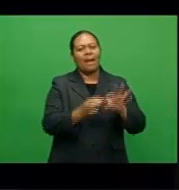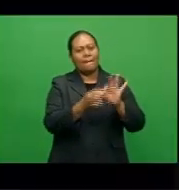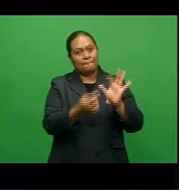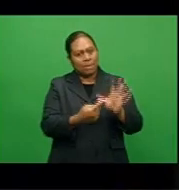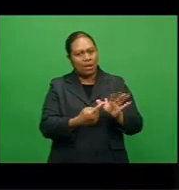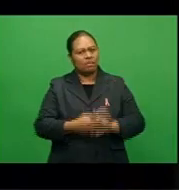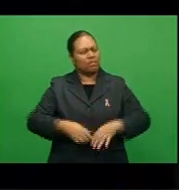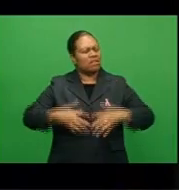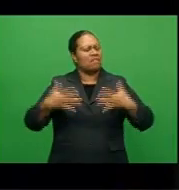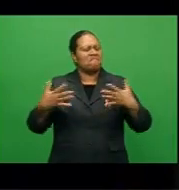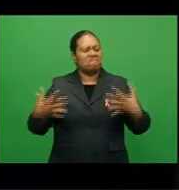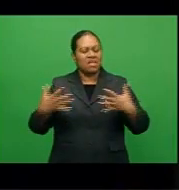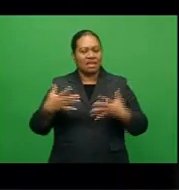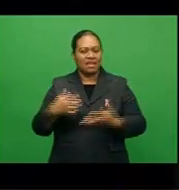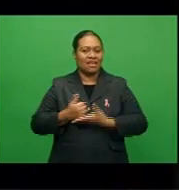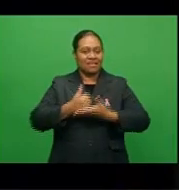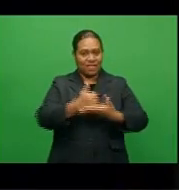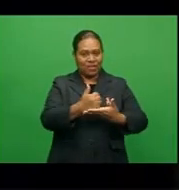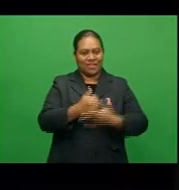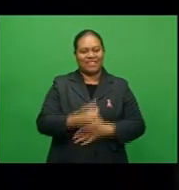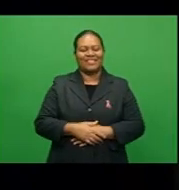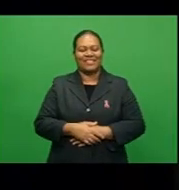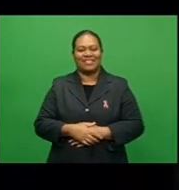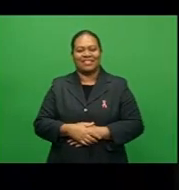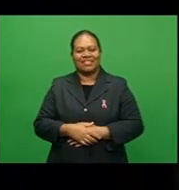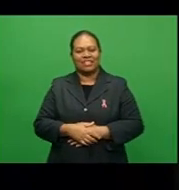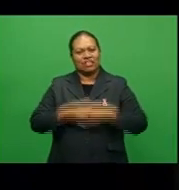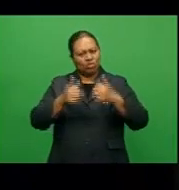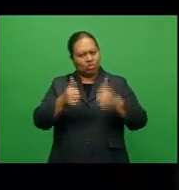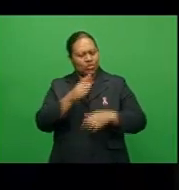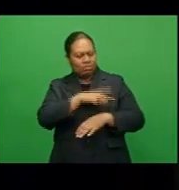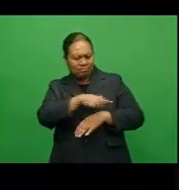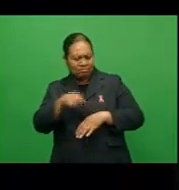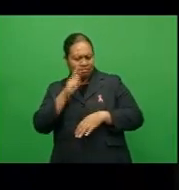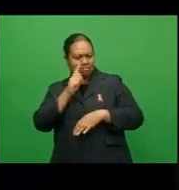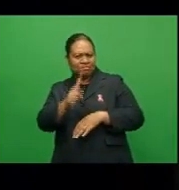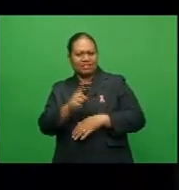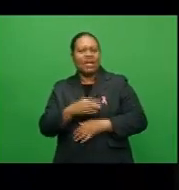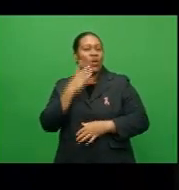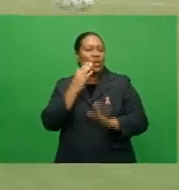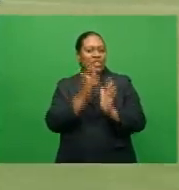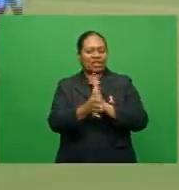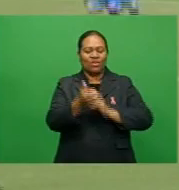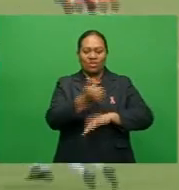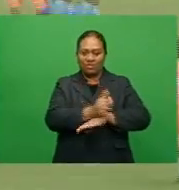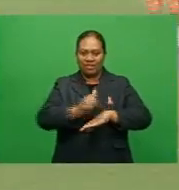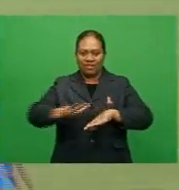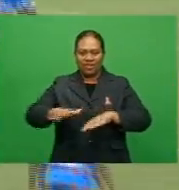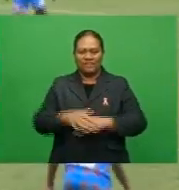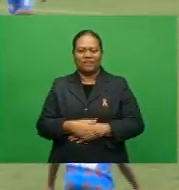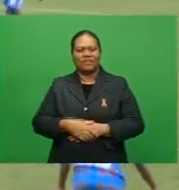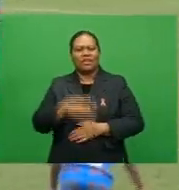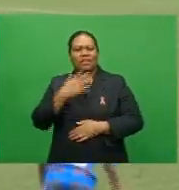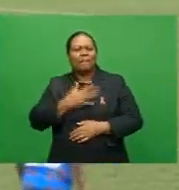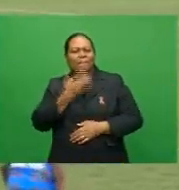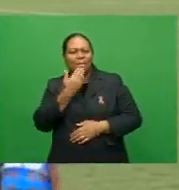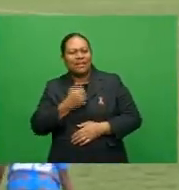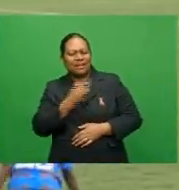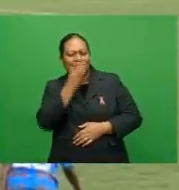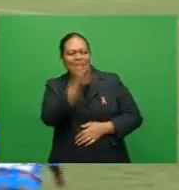have huge fan bases. And it's sad to see that it's not reflected when you look at the grandstands. We'd like to ask